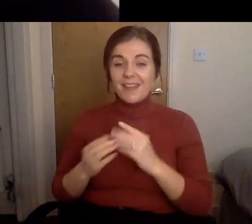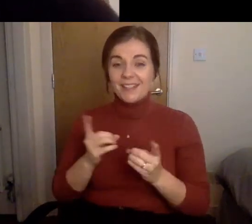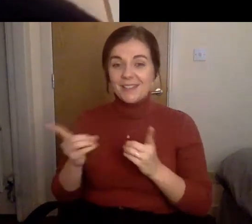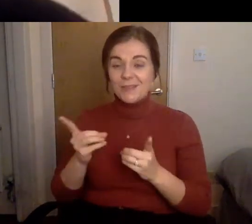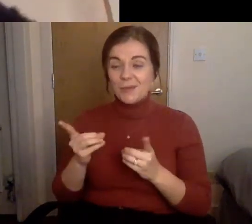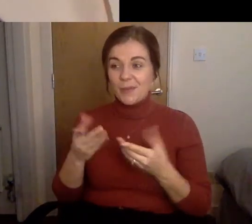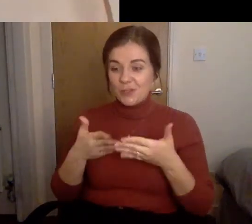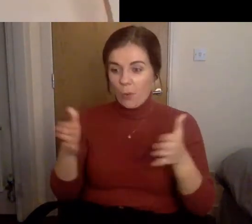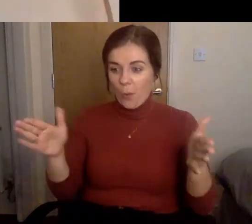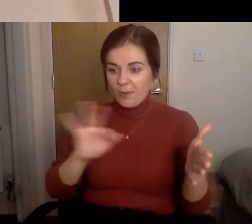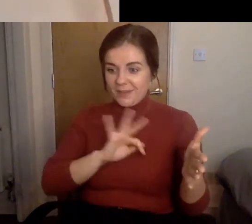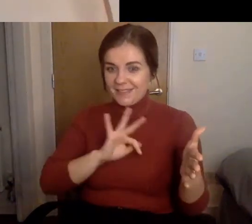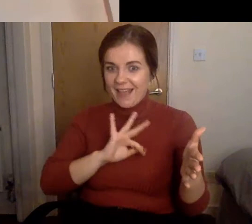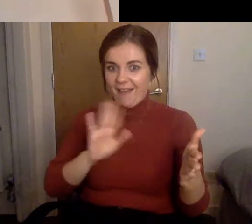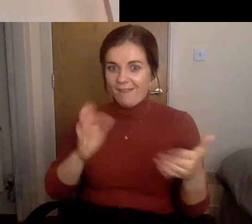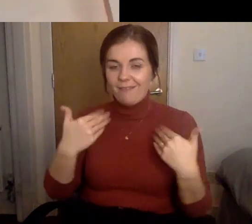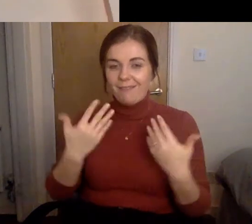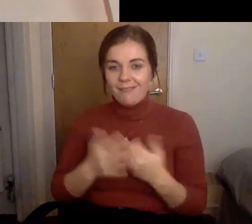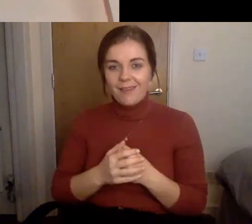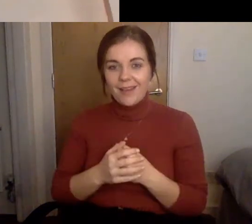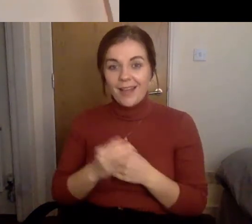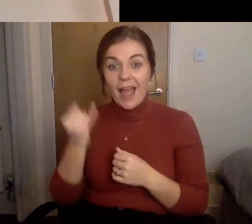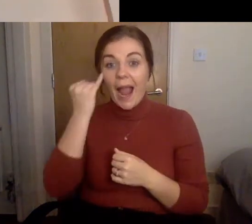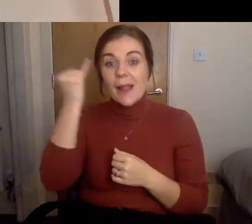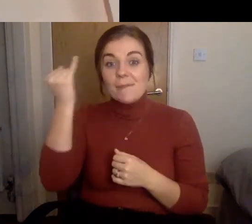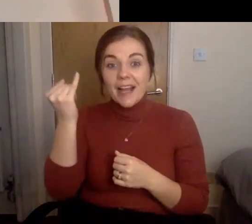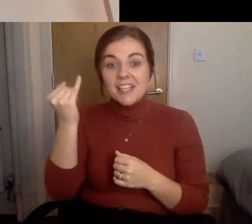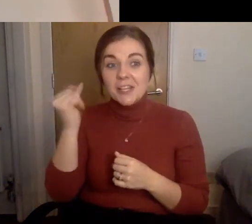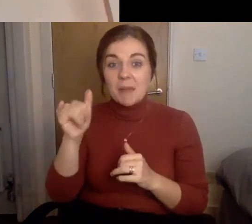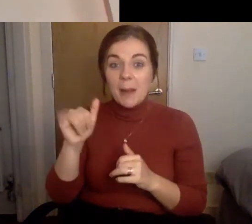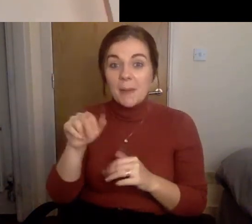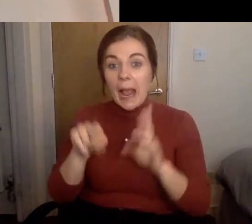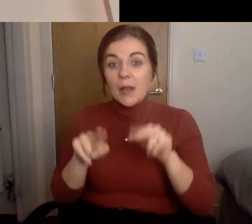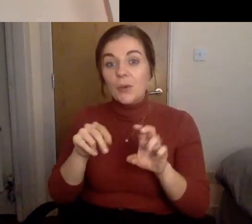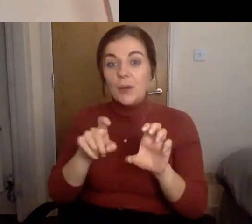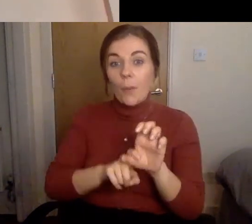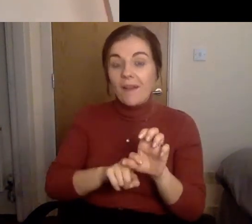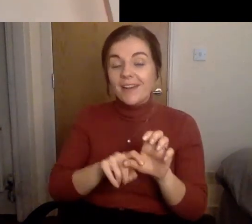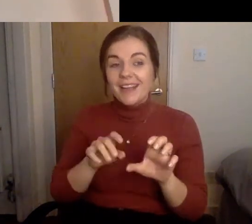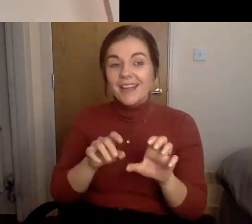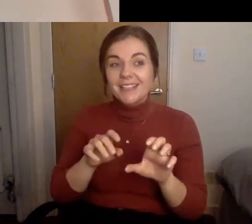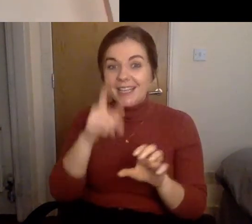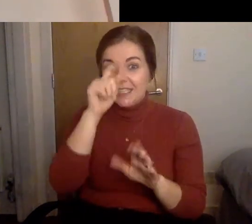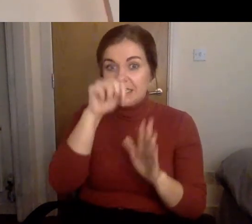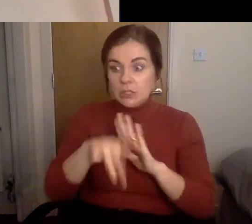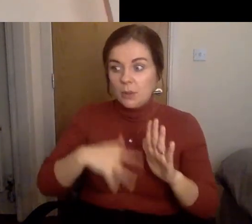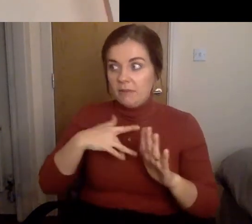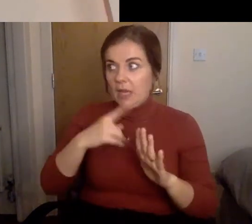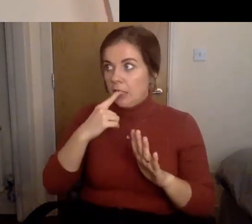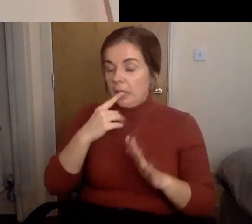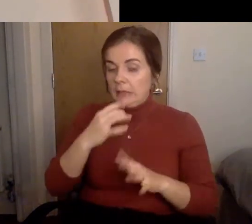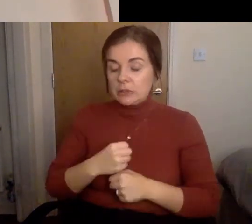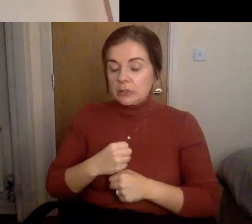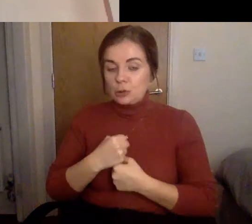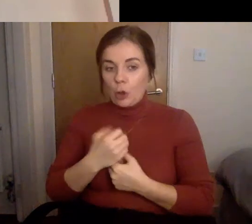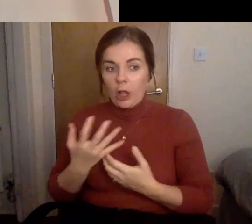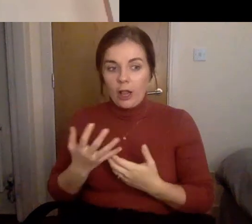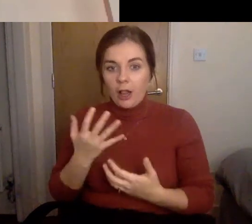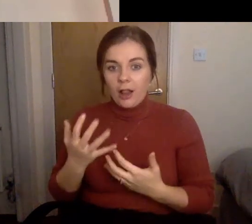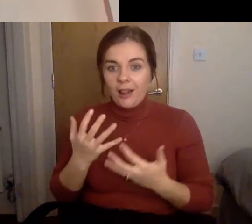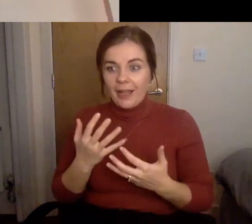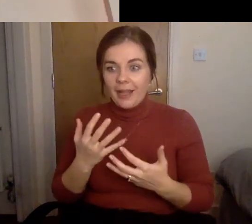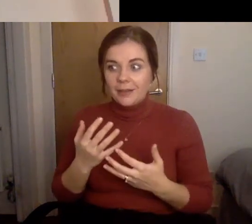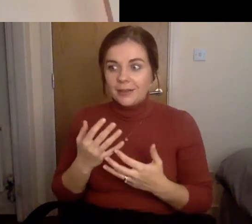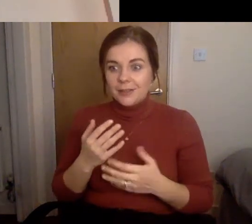opening yourself. I'd imagine, like, at first, a teacher newly qualified out would struggle with that massively. Was it, you know, to just come out straight away and into